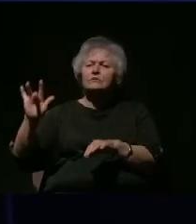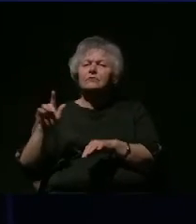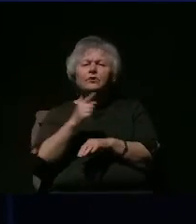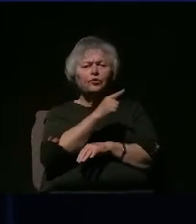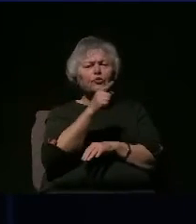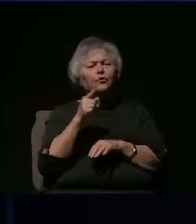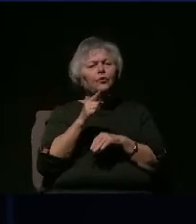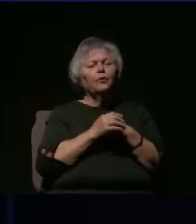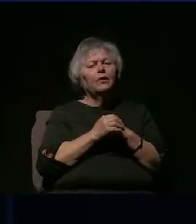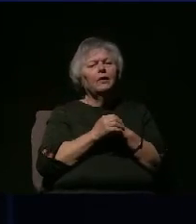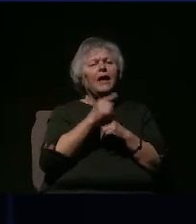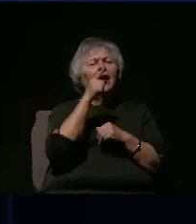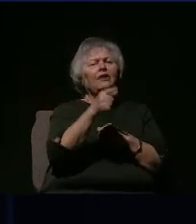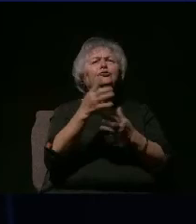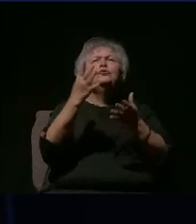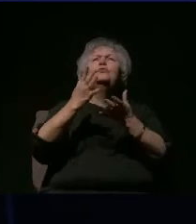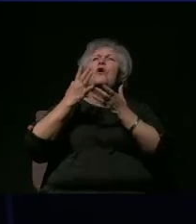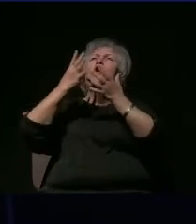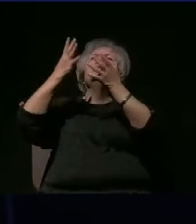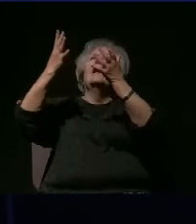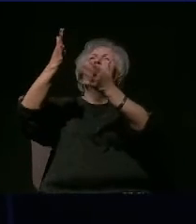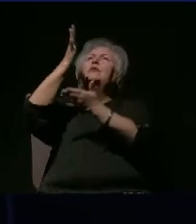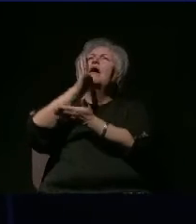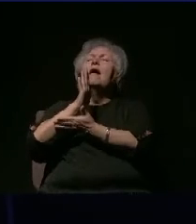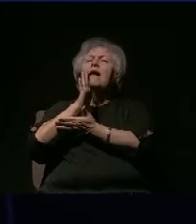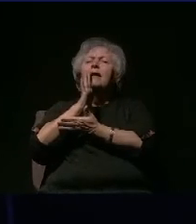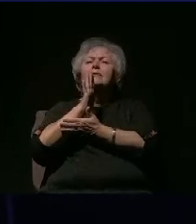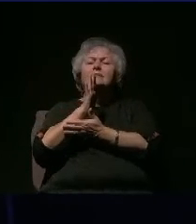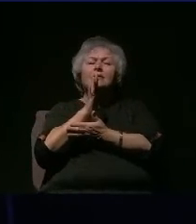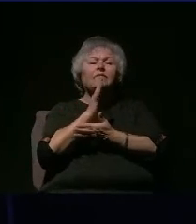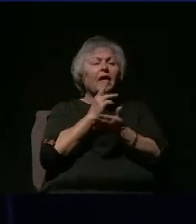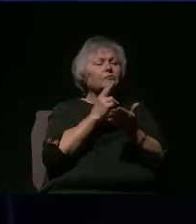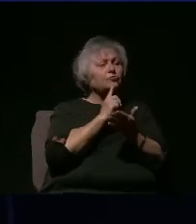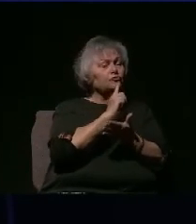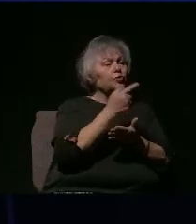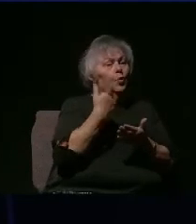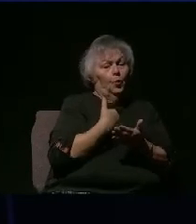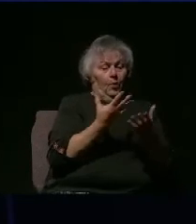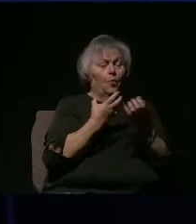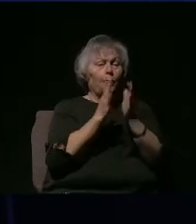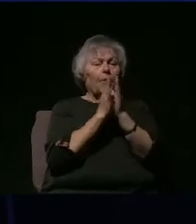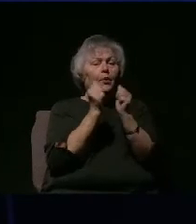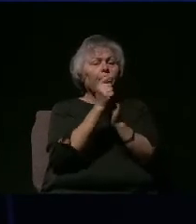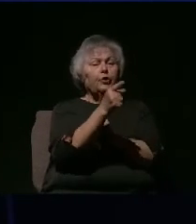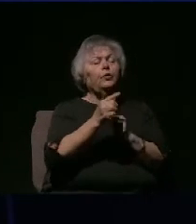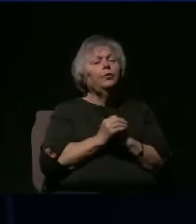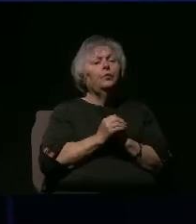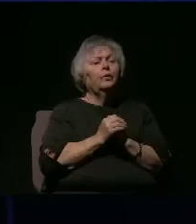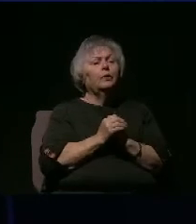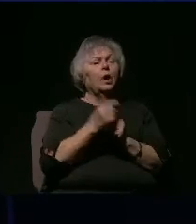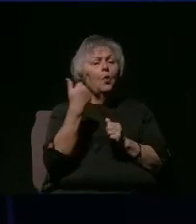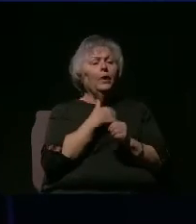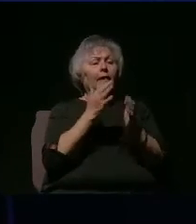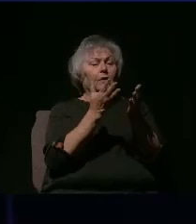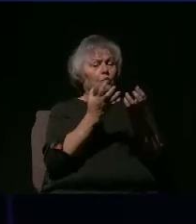caused you to call out to God. If that's true, we want to pray with you. We want to encourage you, particularly if you ask Jesus into